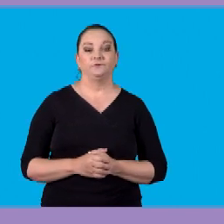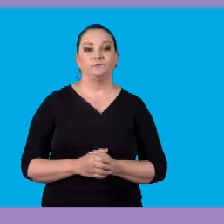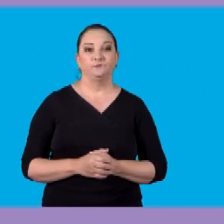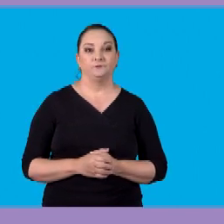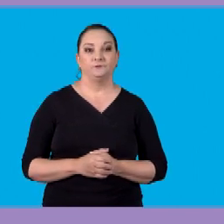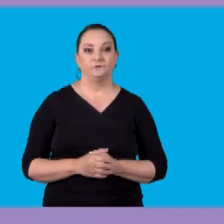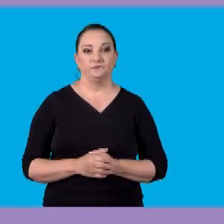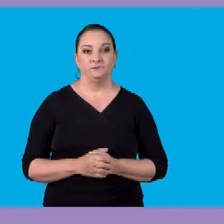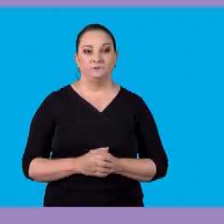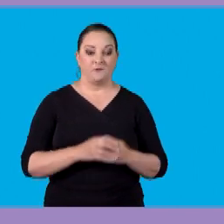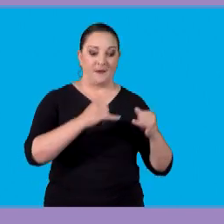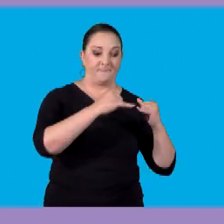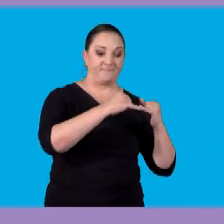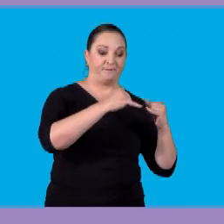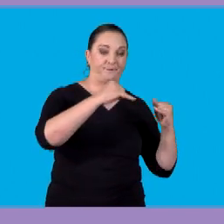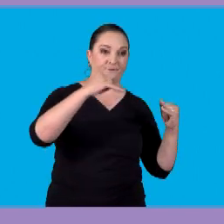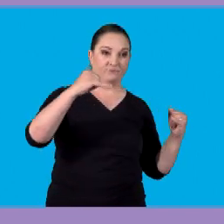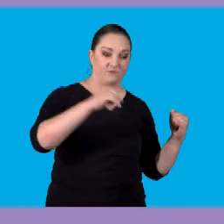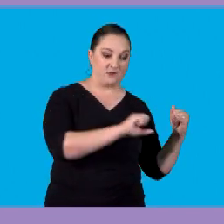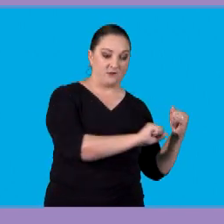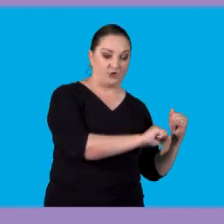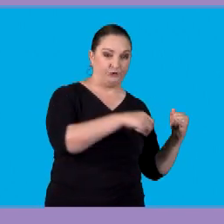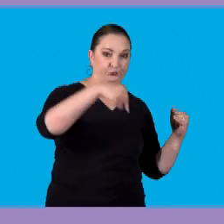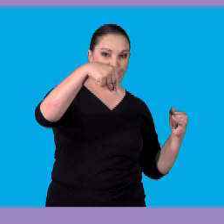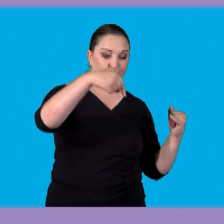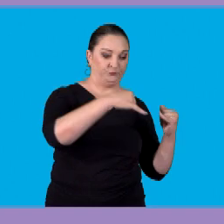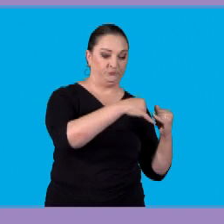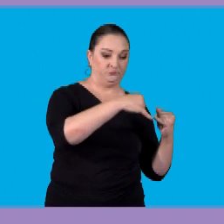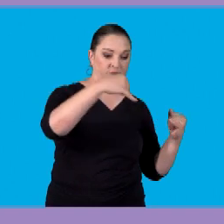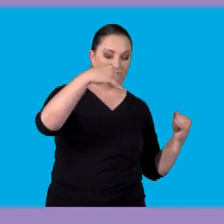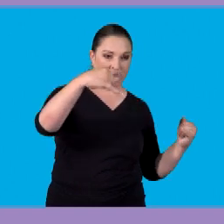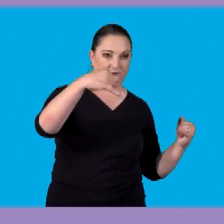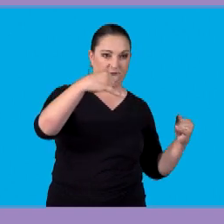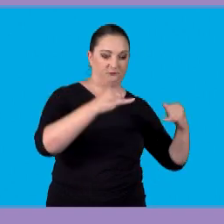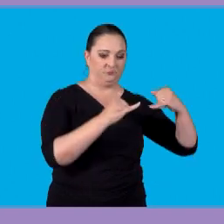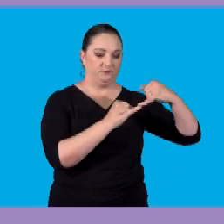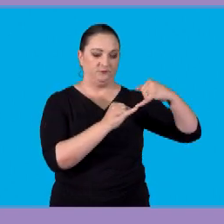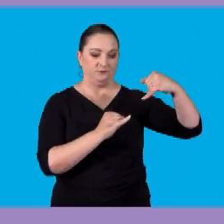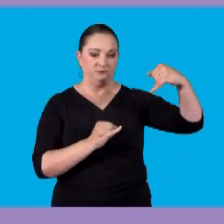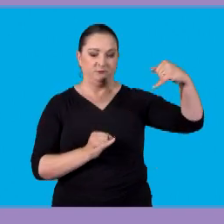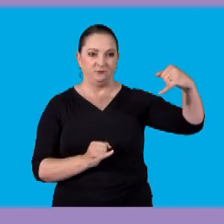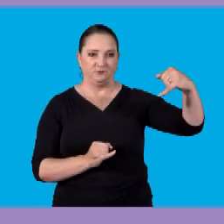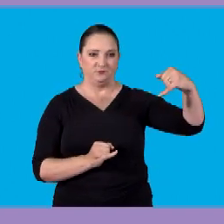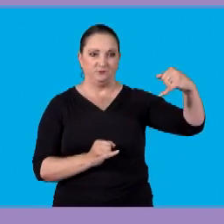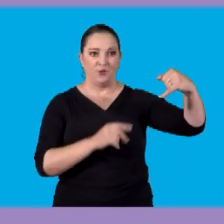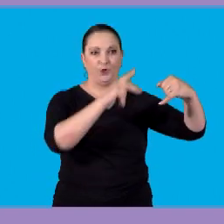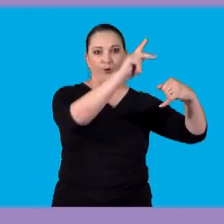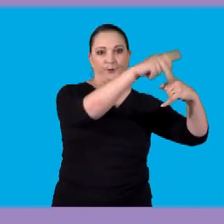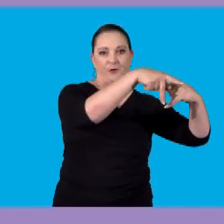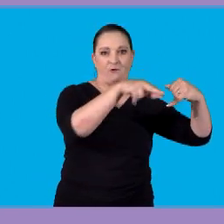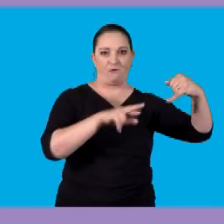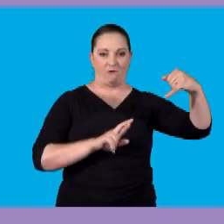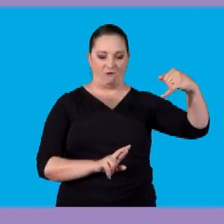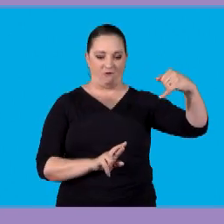the diagonals of a parallelogram, we have the SQ and we have another